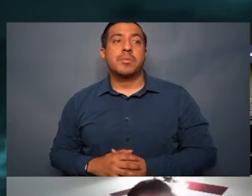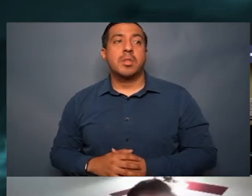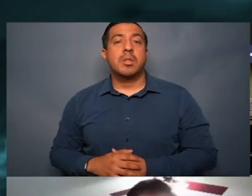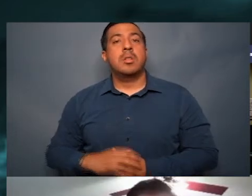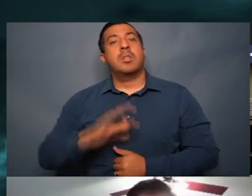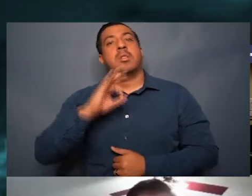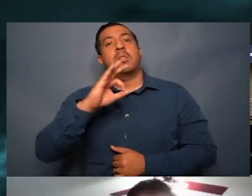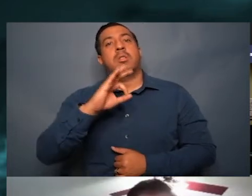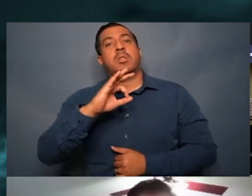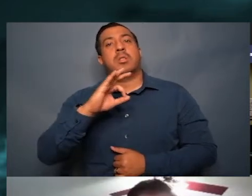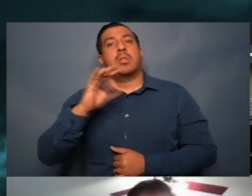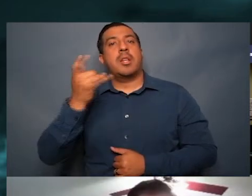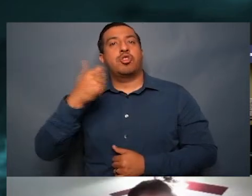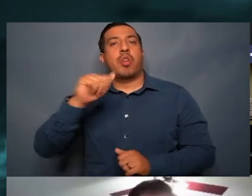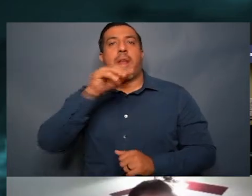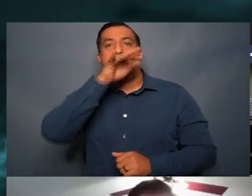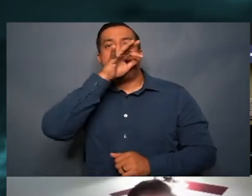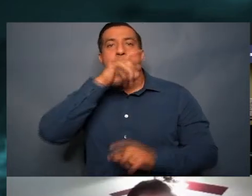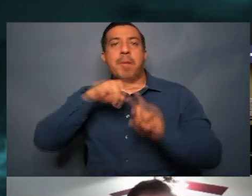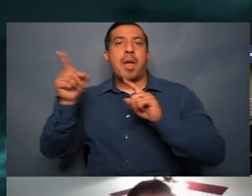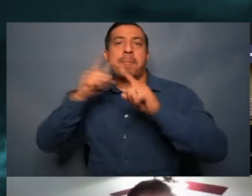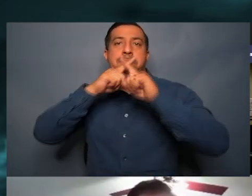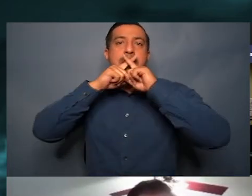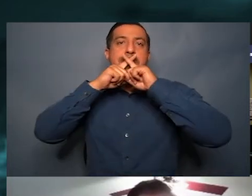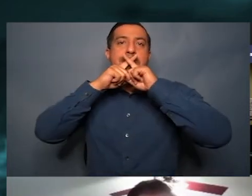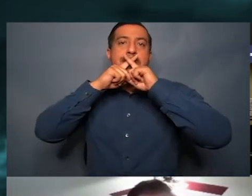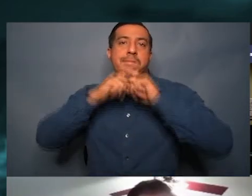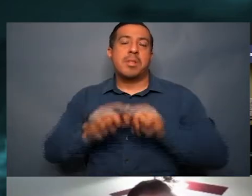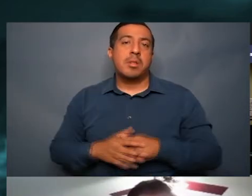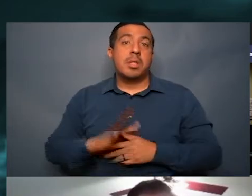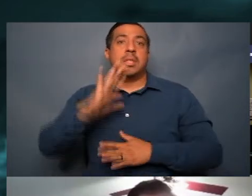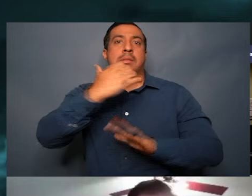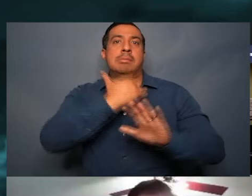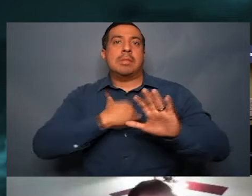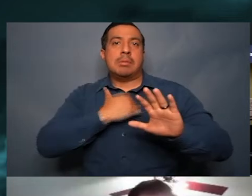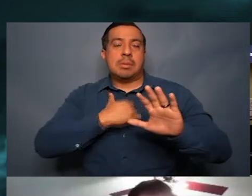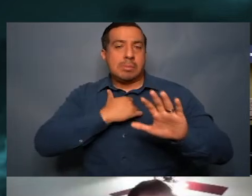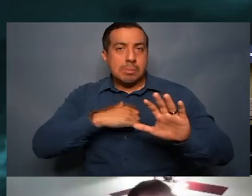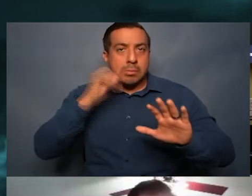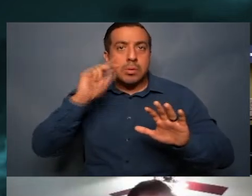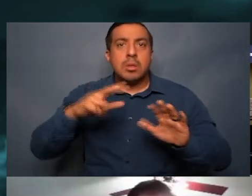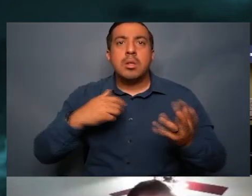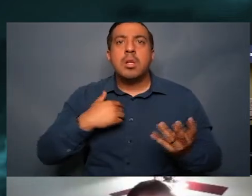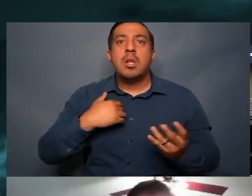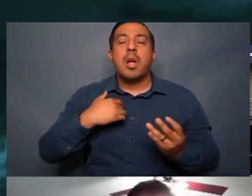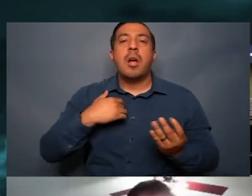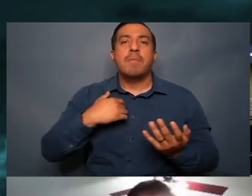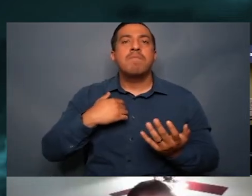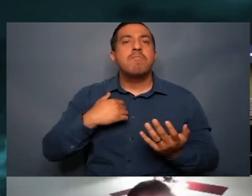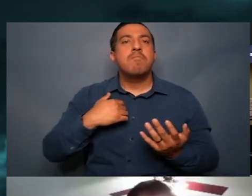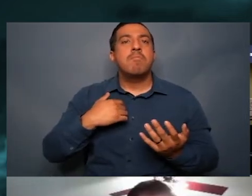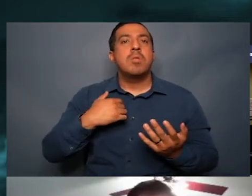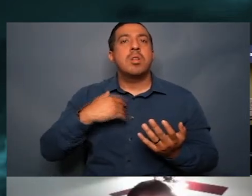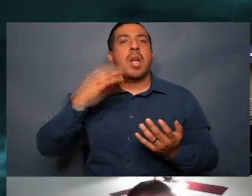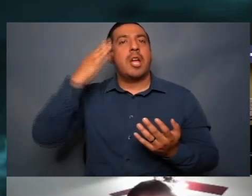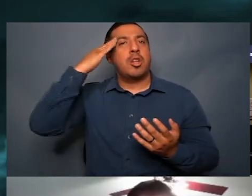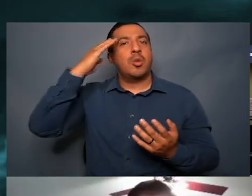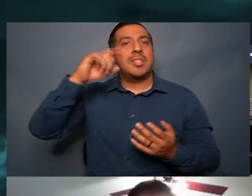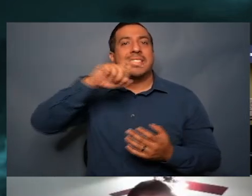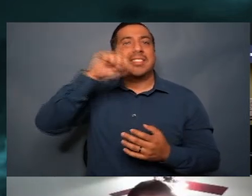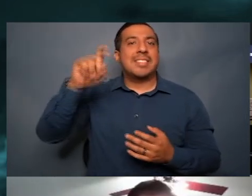I think you might be muted there, Pablo. Sorry. I also was talking, the Texas